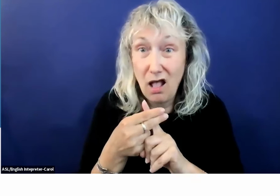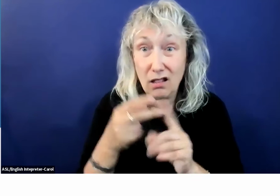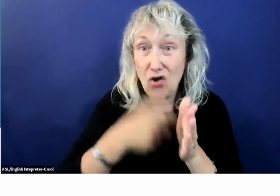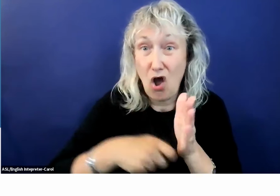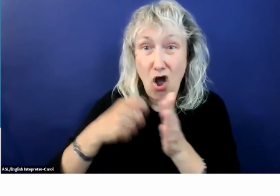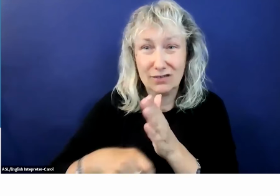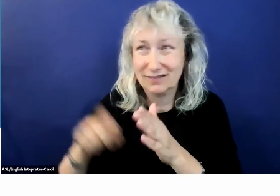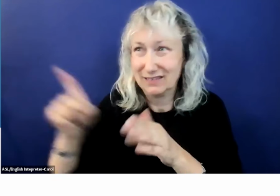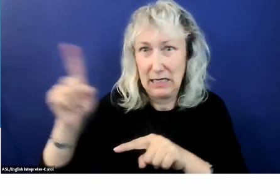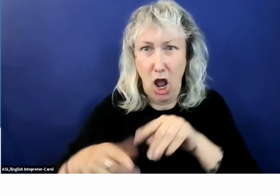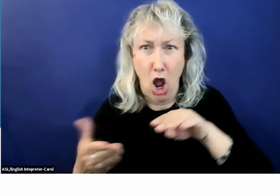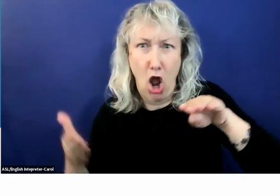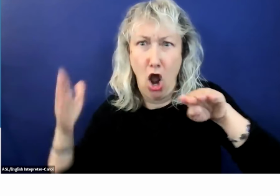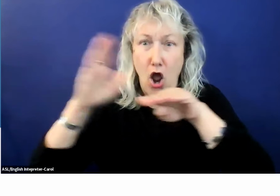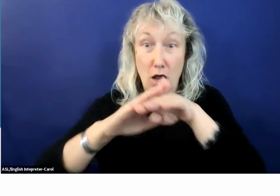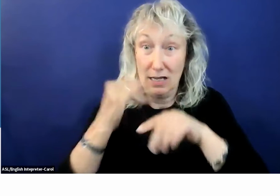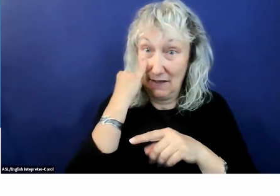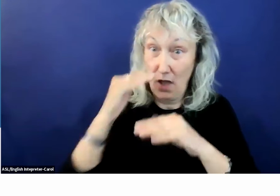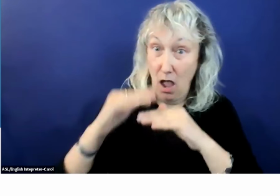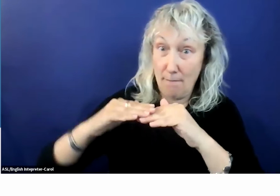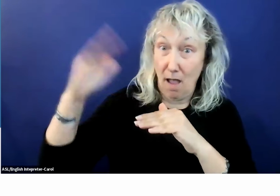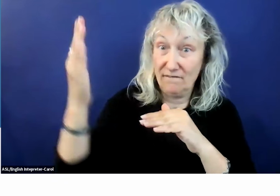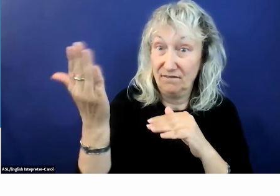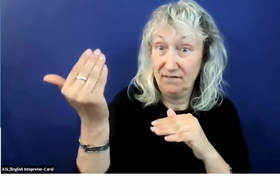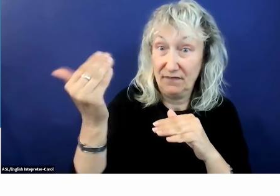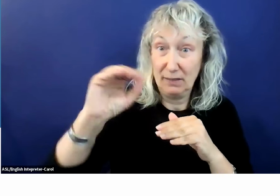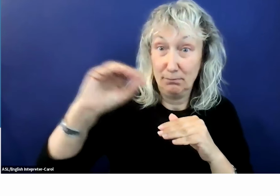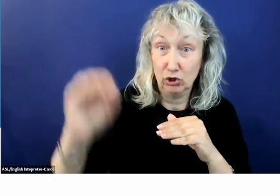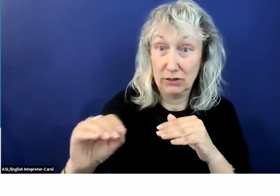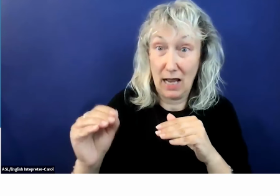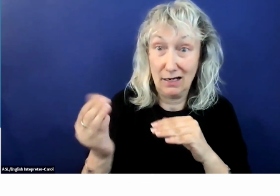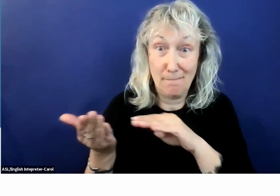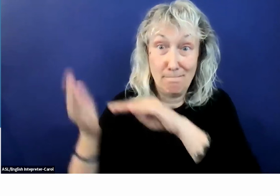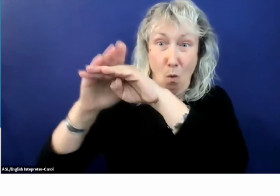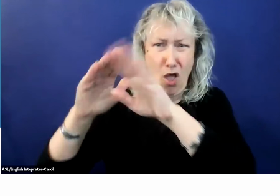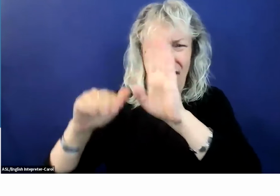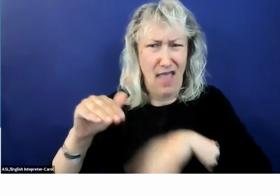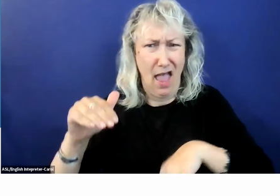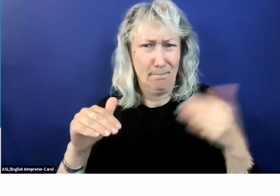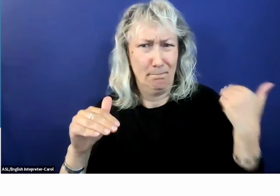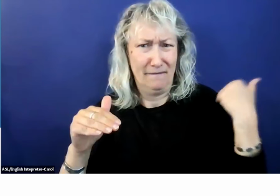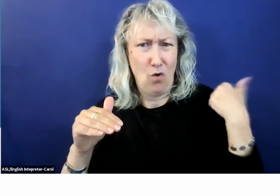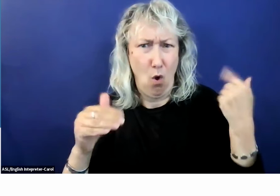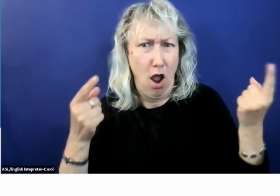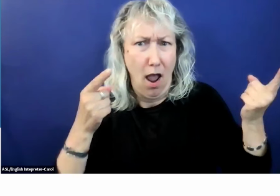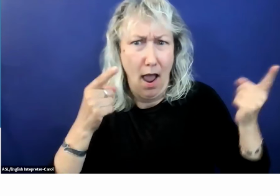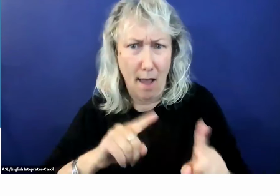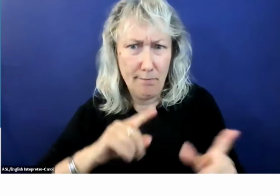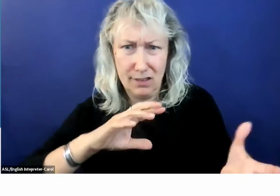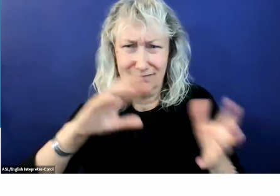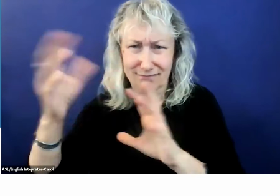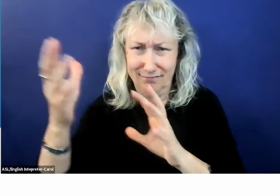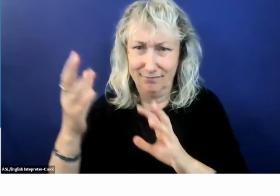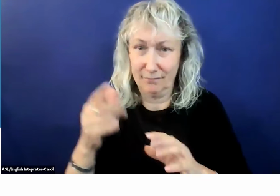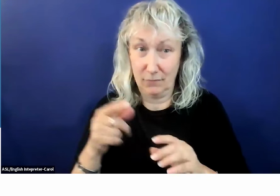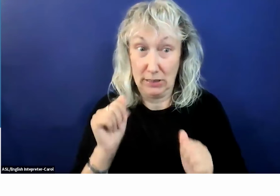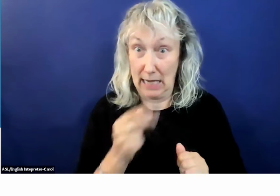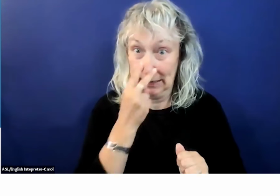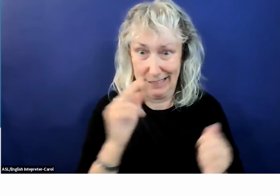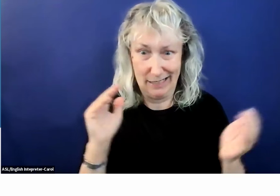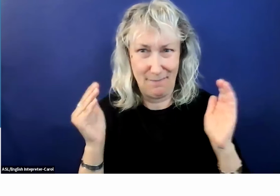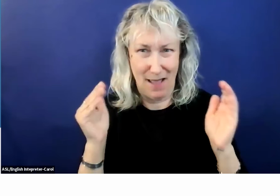excessive if it's 15% or more higher than before the disruption. So there's going to be a comparison